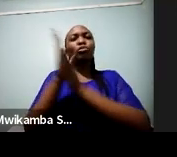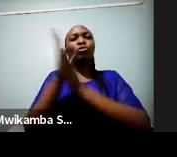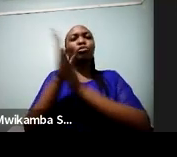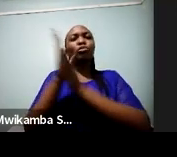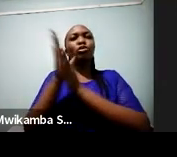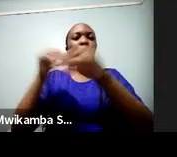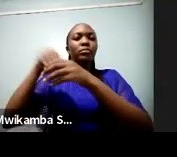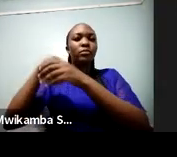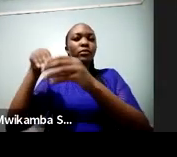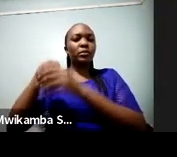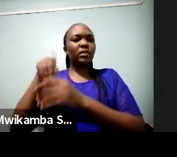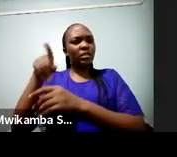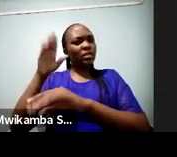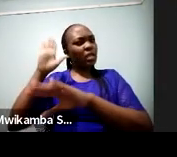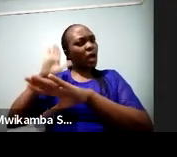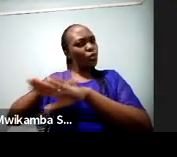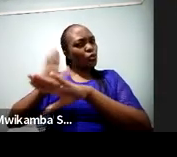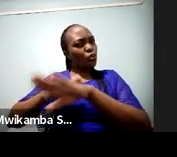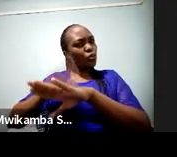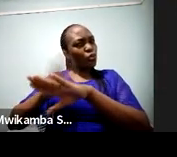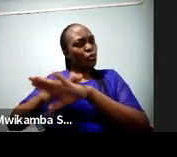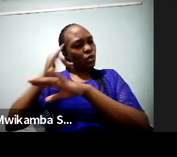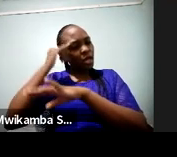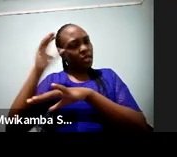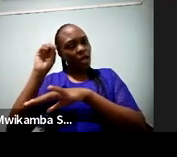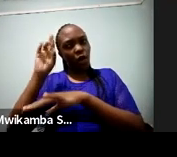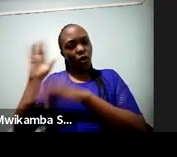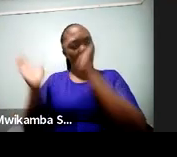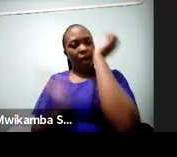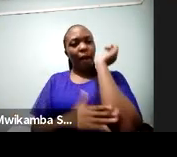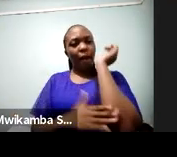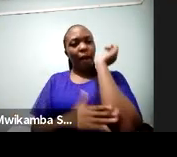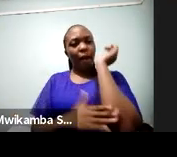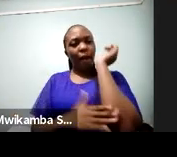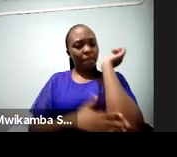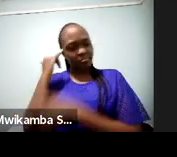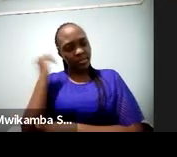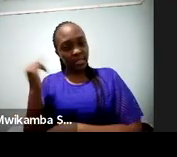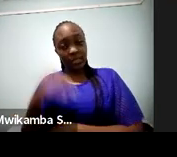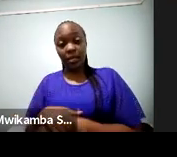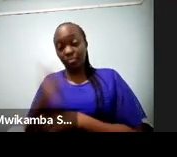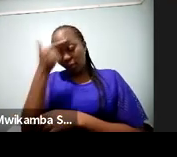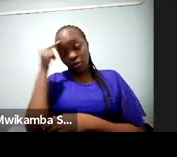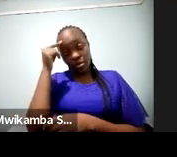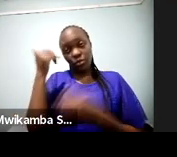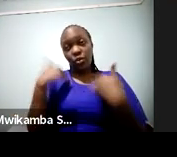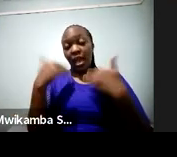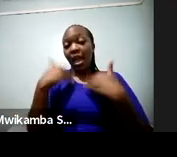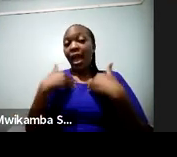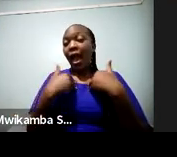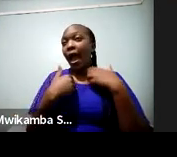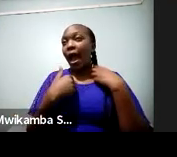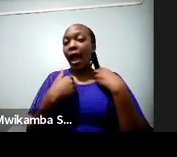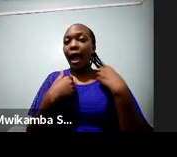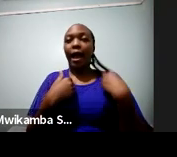example, there's a time I saved my money, then there was the time when online business was at its peak. So I